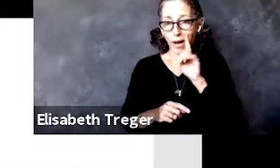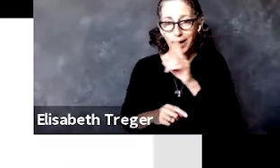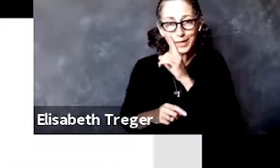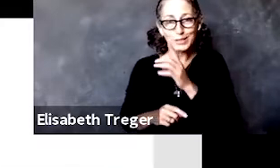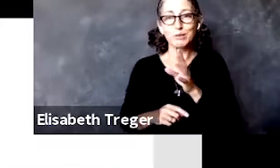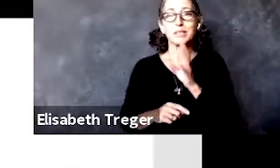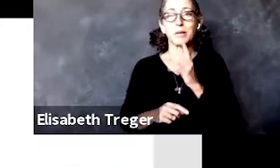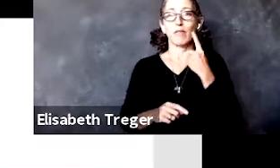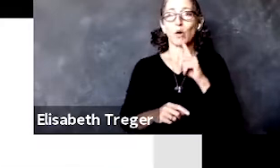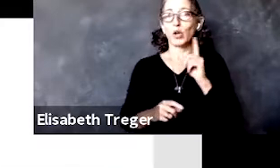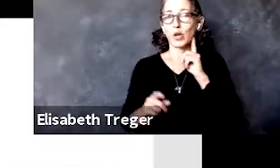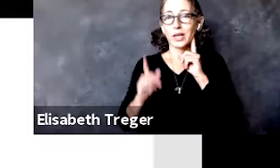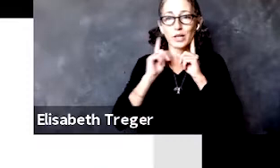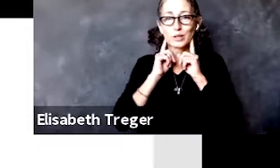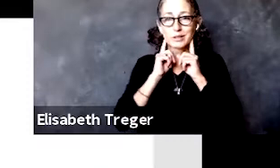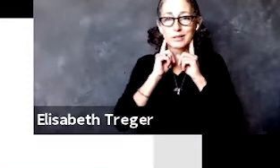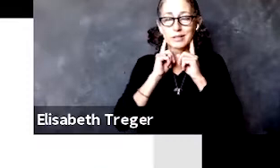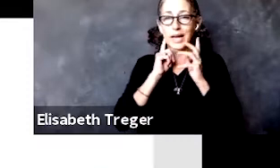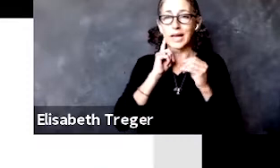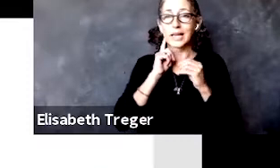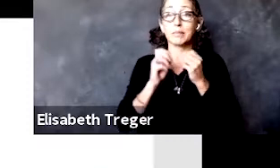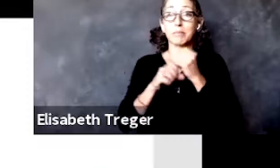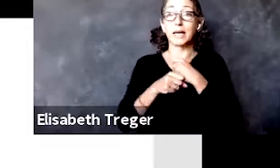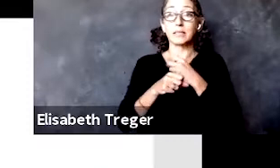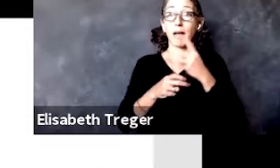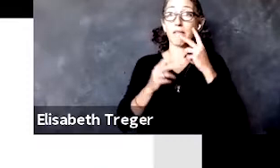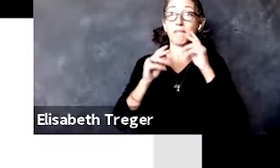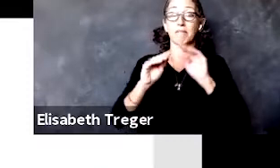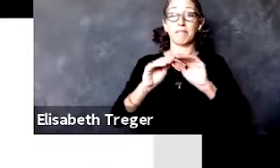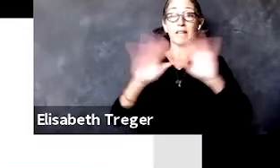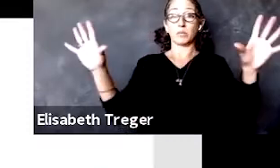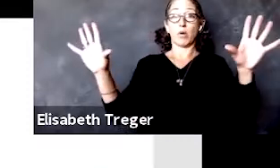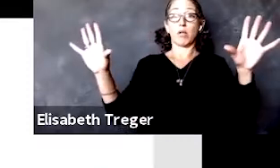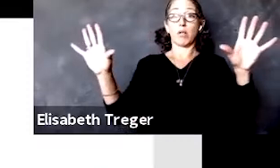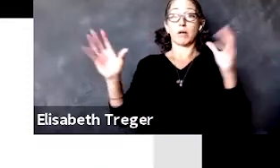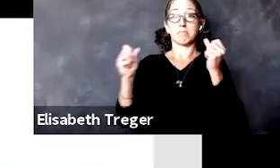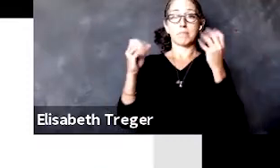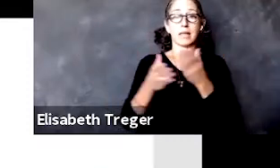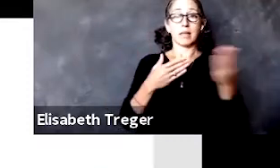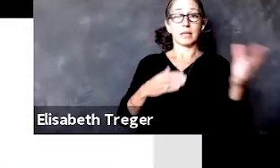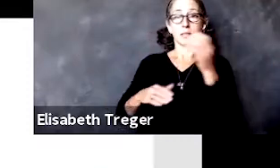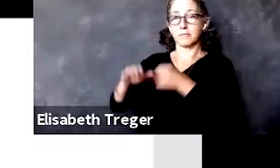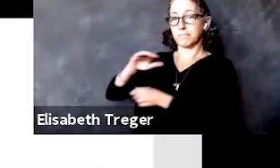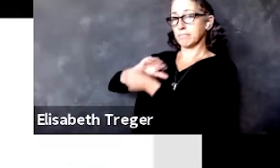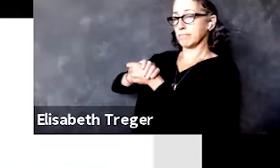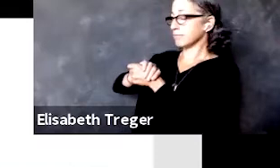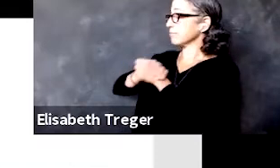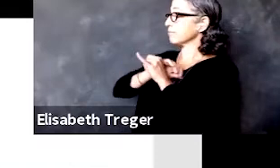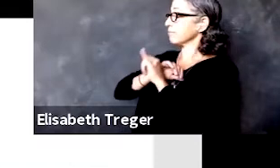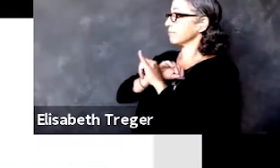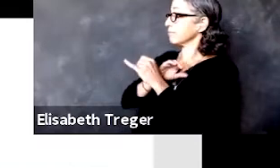invisible visible. And that is what advocacy is doing. And one of the